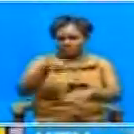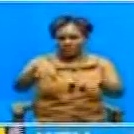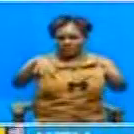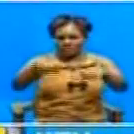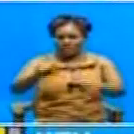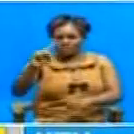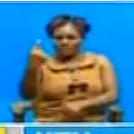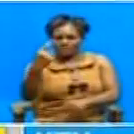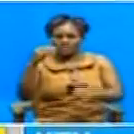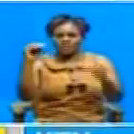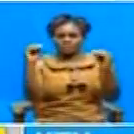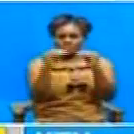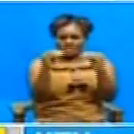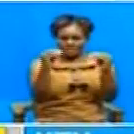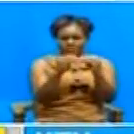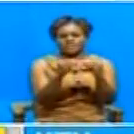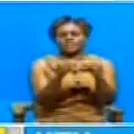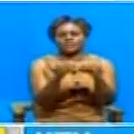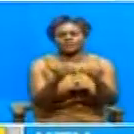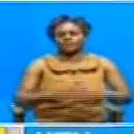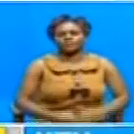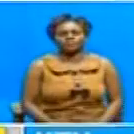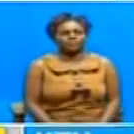his first meeting faster than other governors.